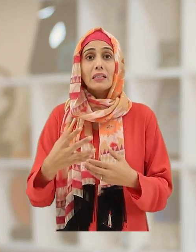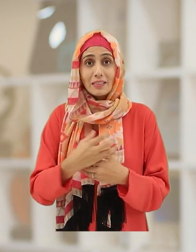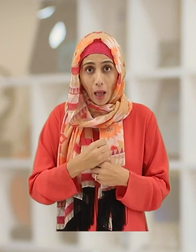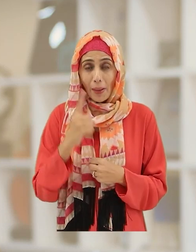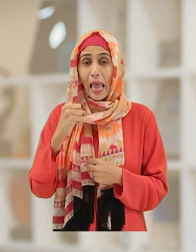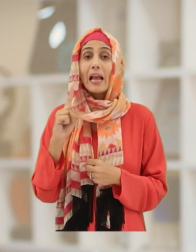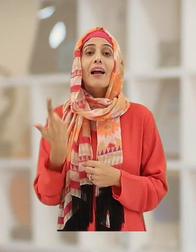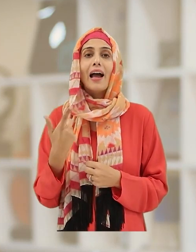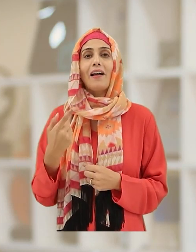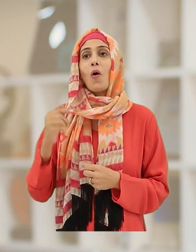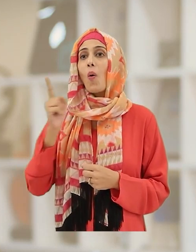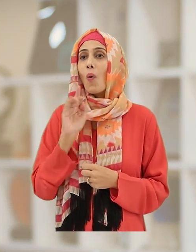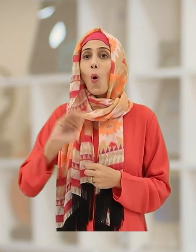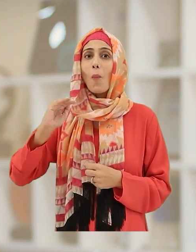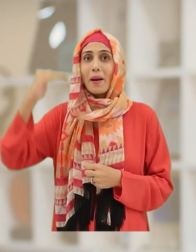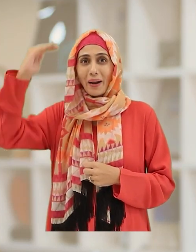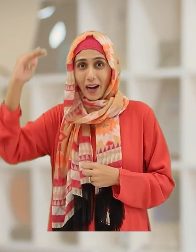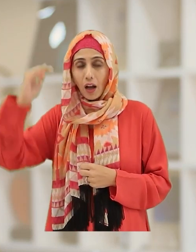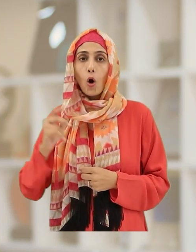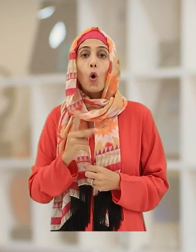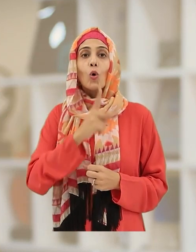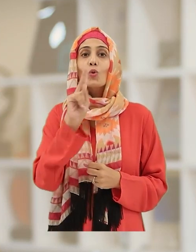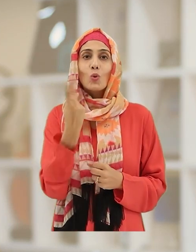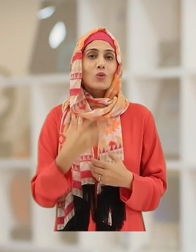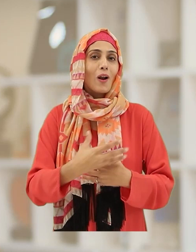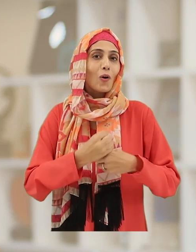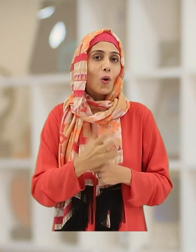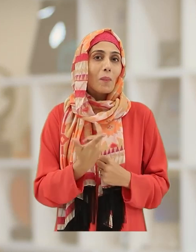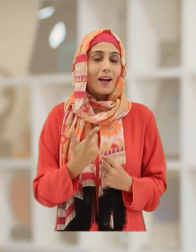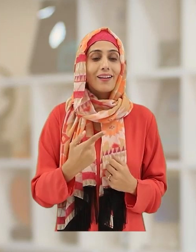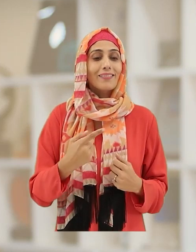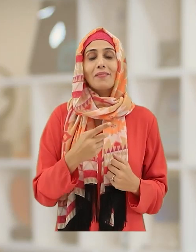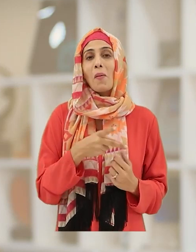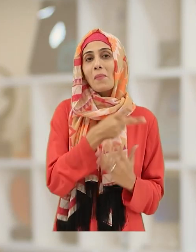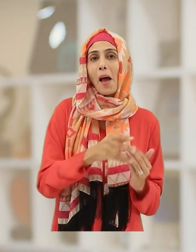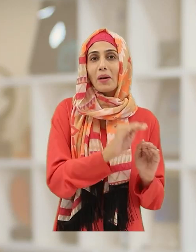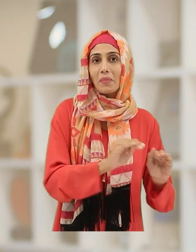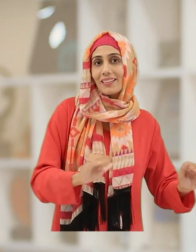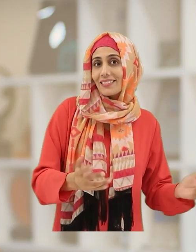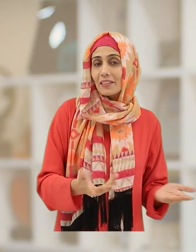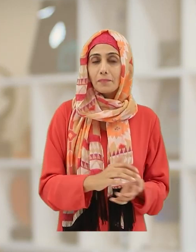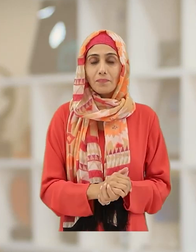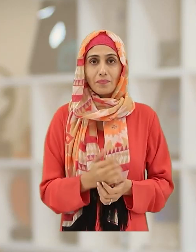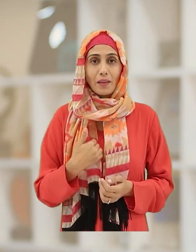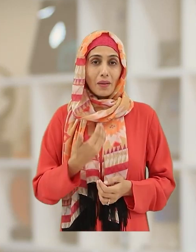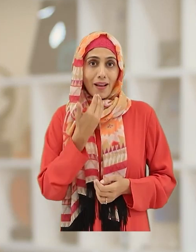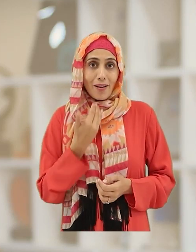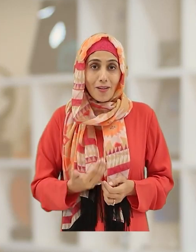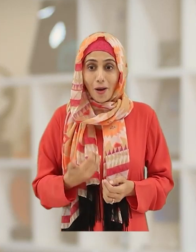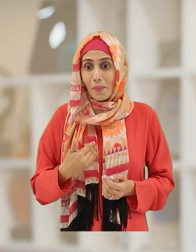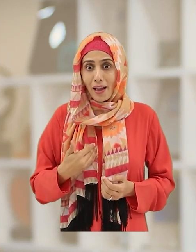one group for the teenagers and then another group for these primary kids. And I was like,